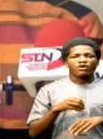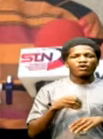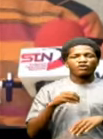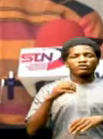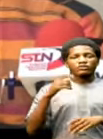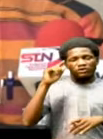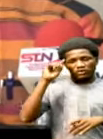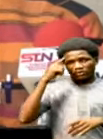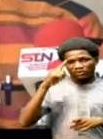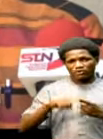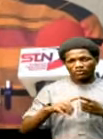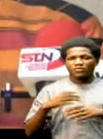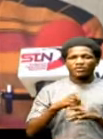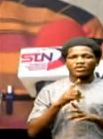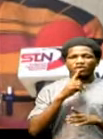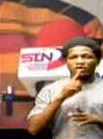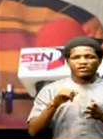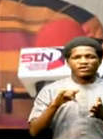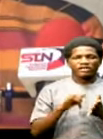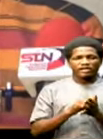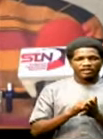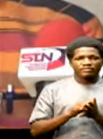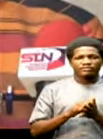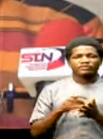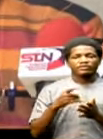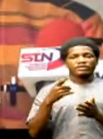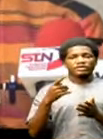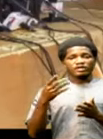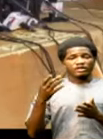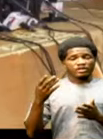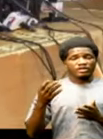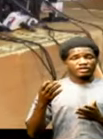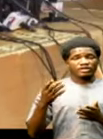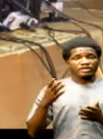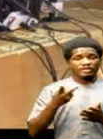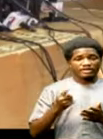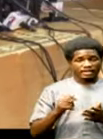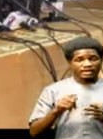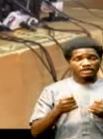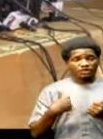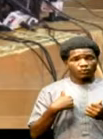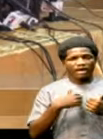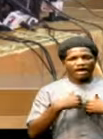sure that the already existing agencies and institutions are properly funded. Going forward,